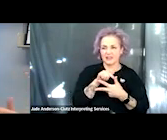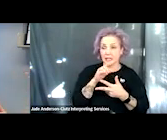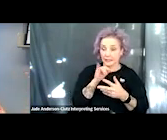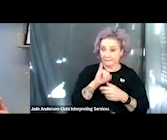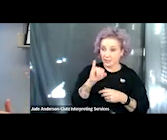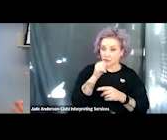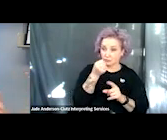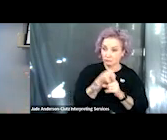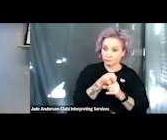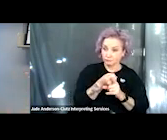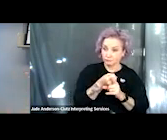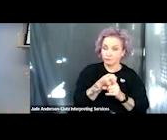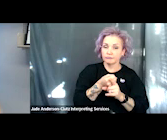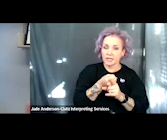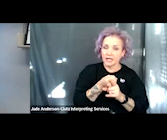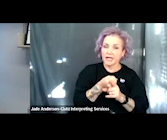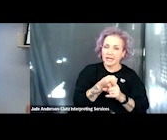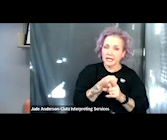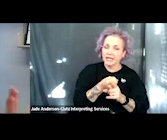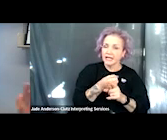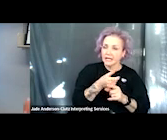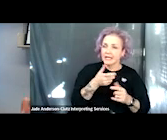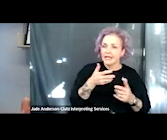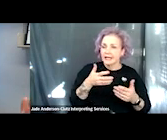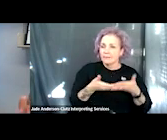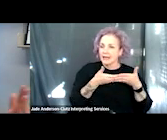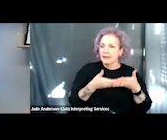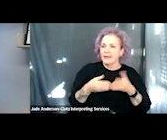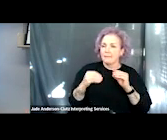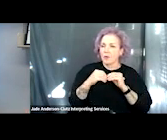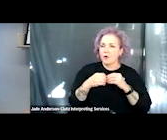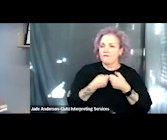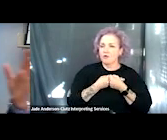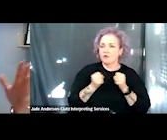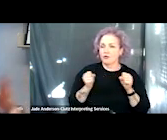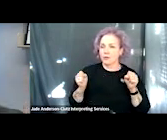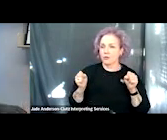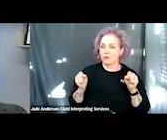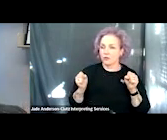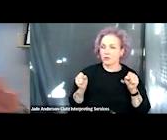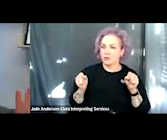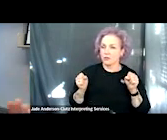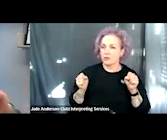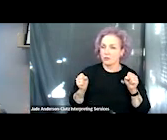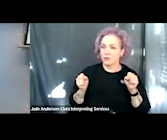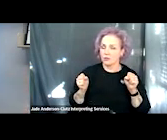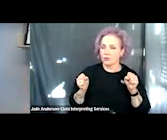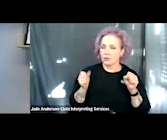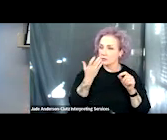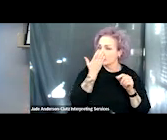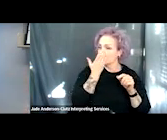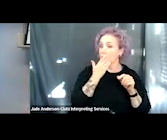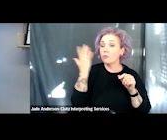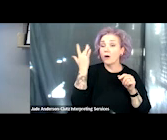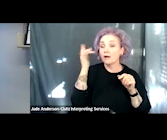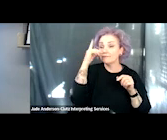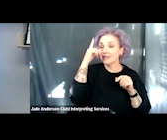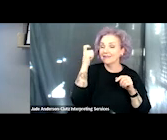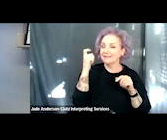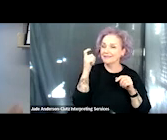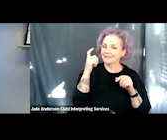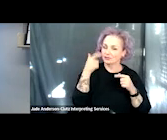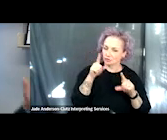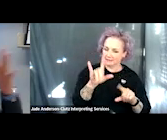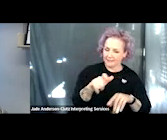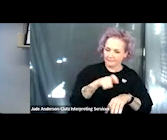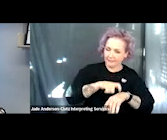the earlier you introduce something that disturbs development, the more things are actually messing up. Your foundations are not very